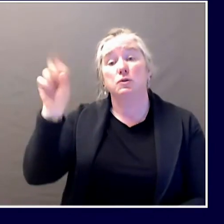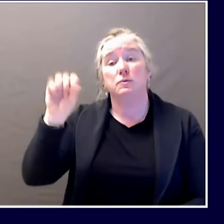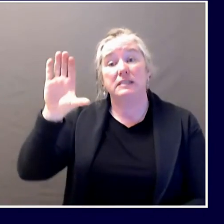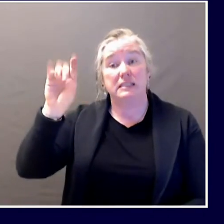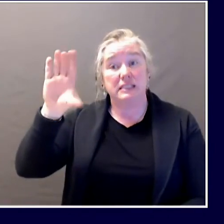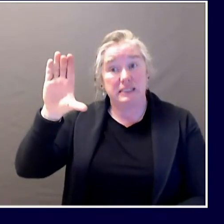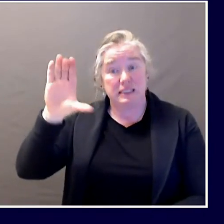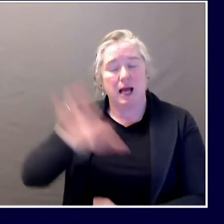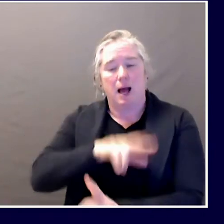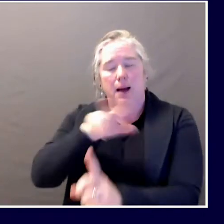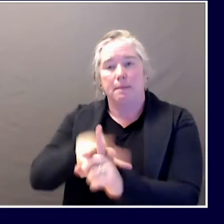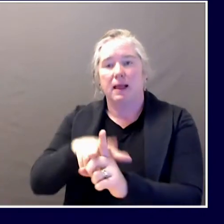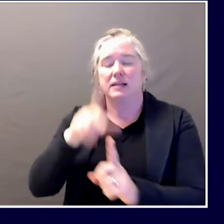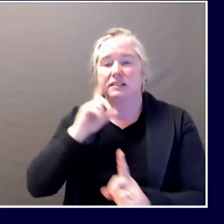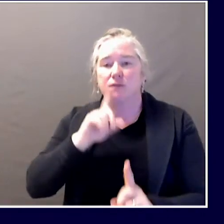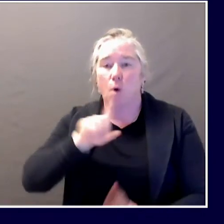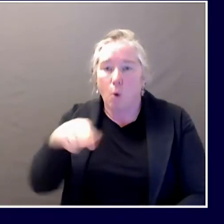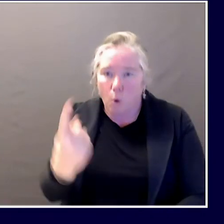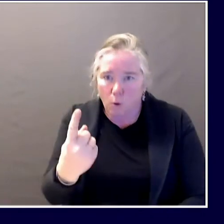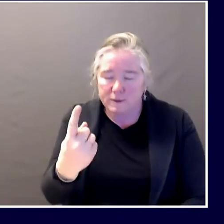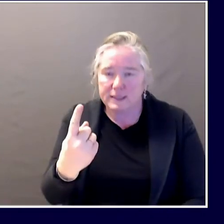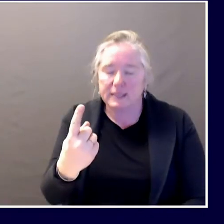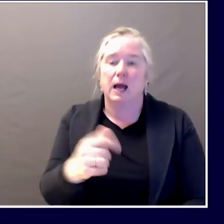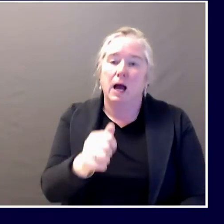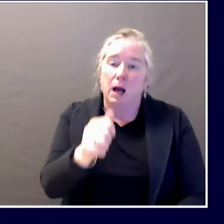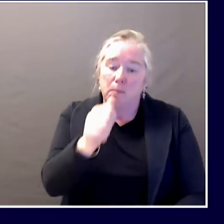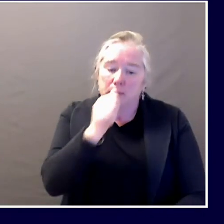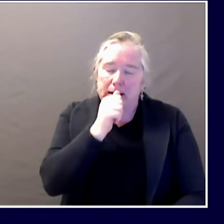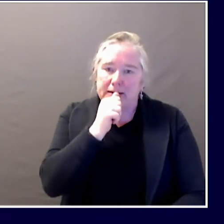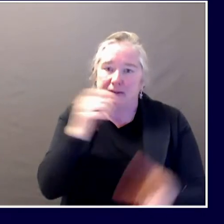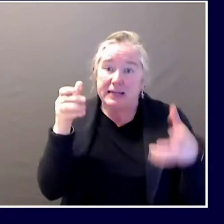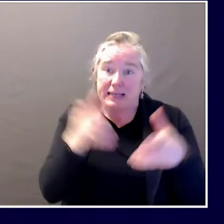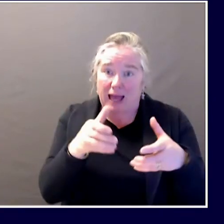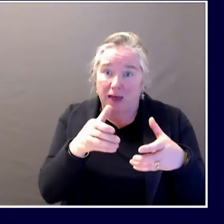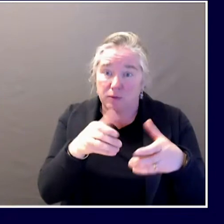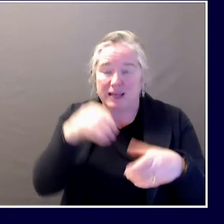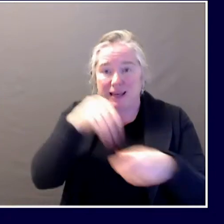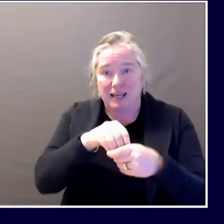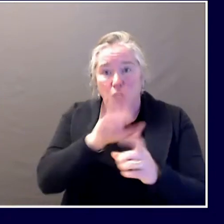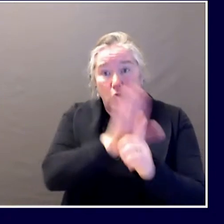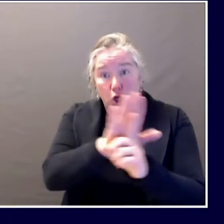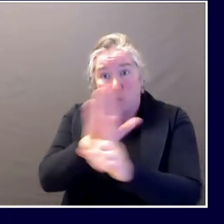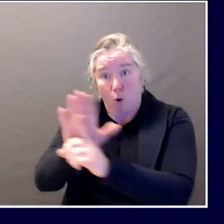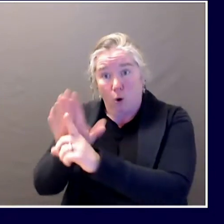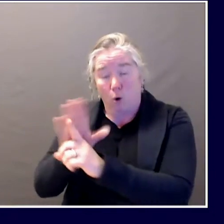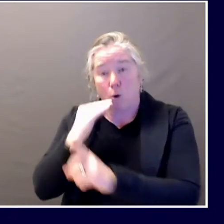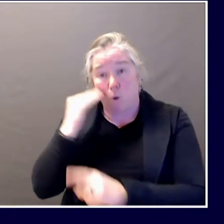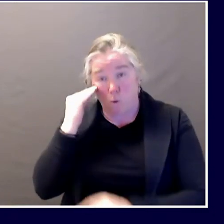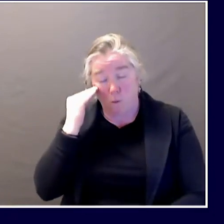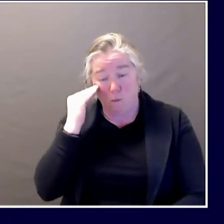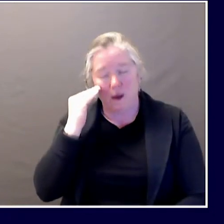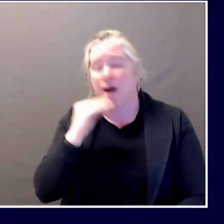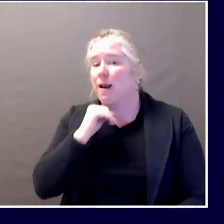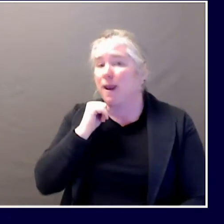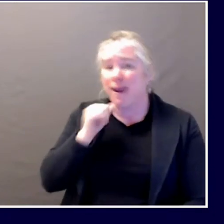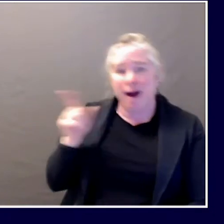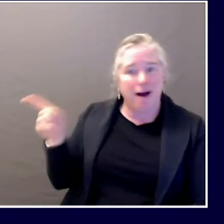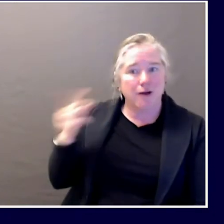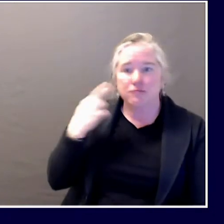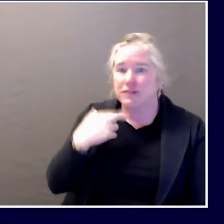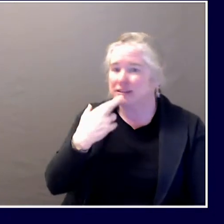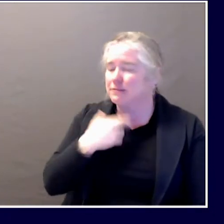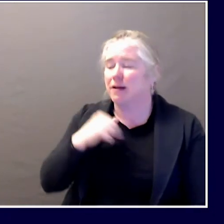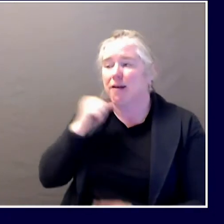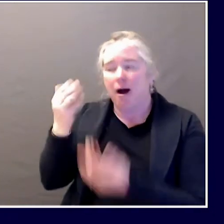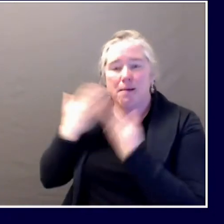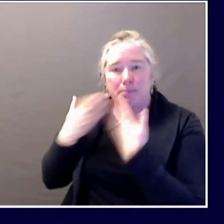to private gatherings inside homes, not gatherings that may occur in public settings. It